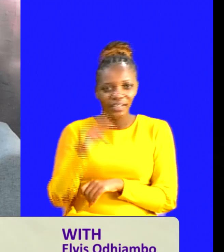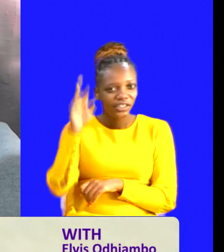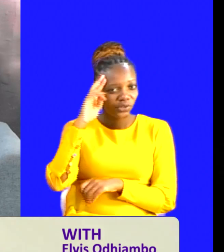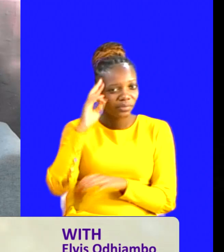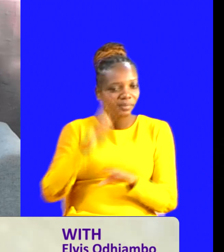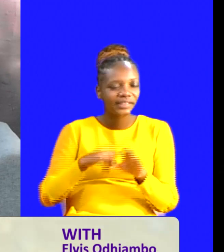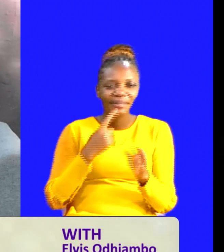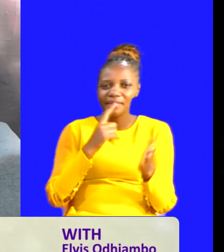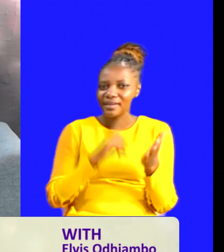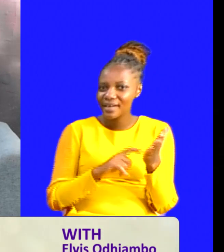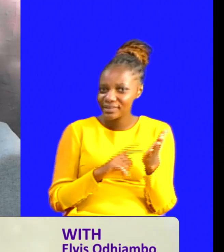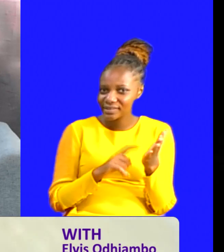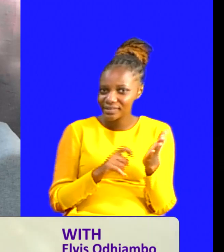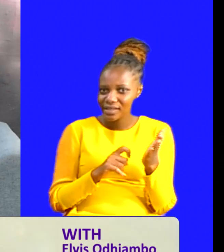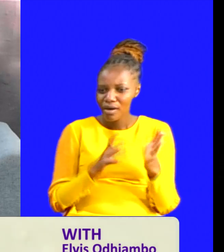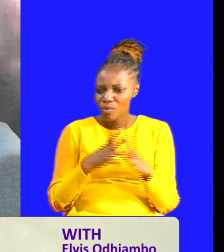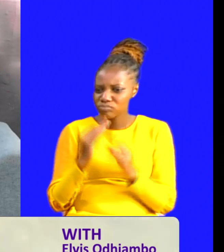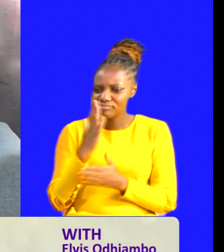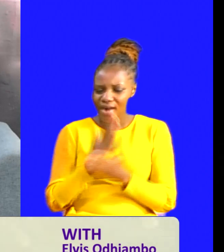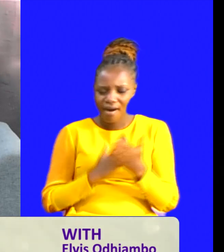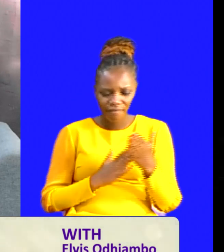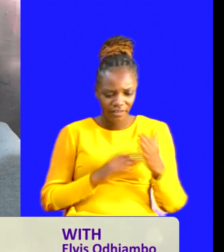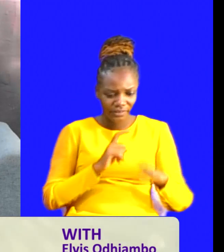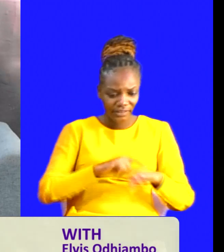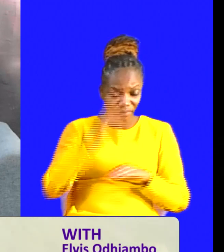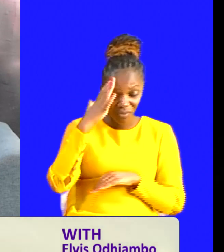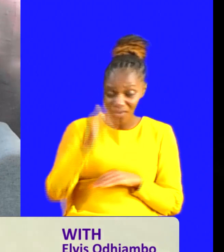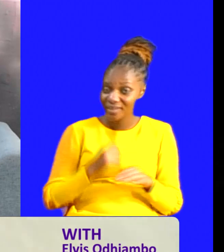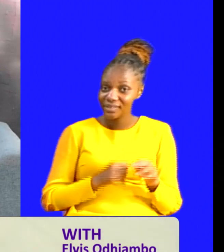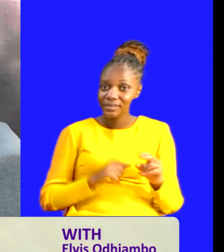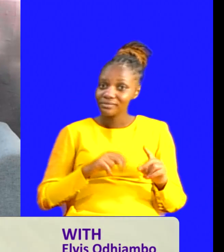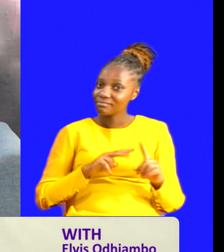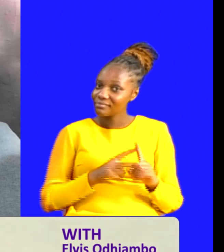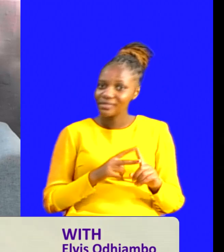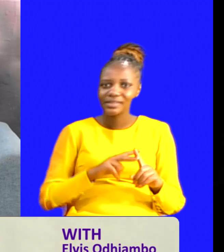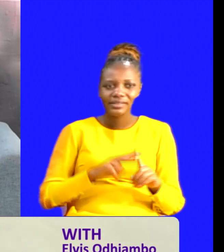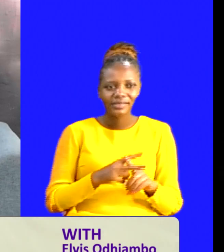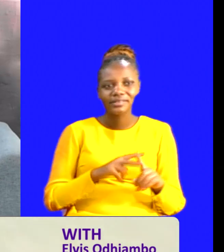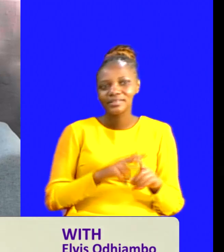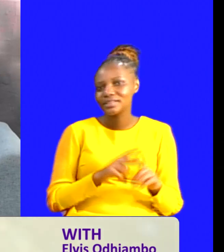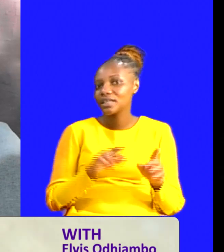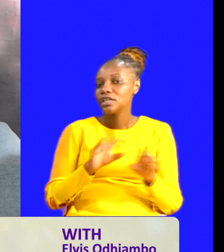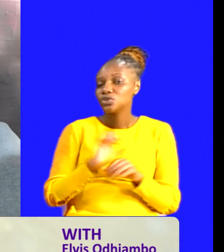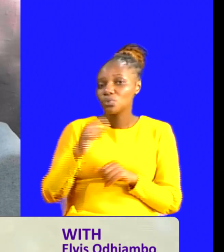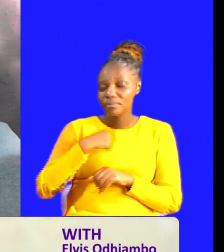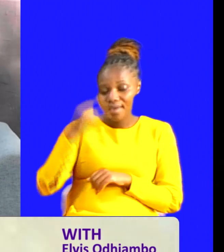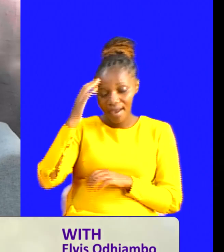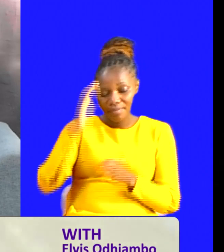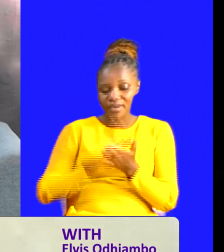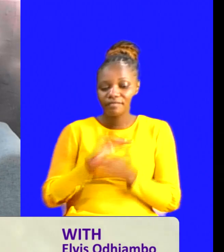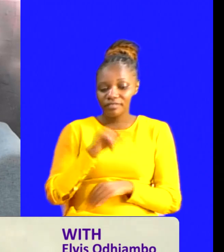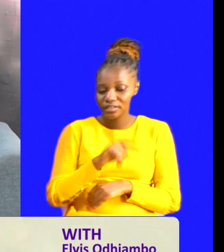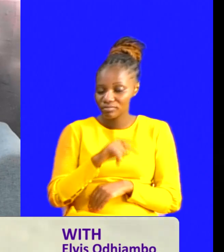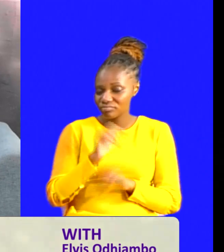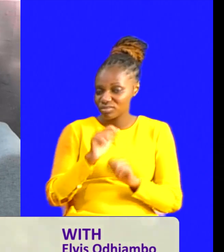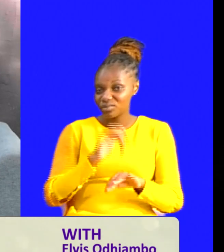the halftime, because due to an injury scare. I believe that this is going to hurt them really much,